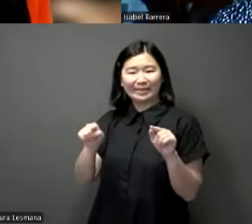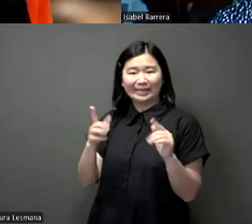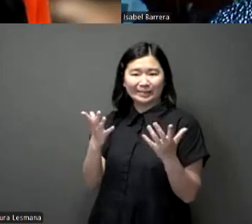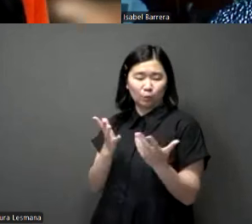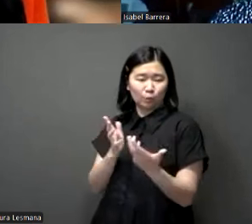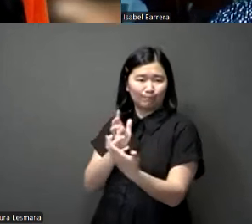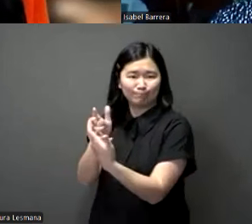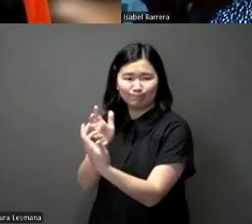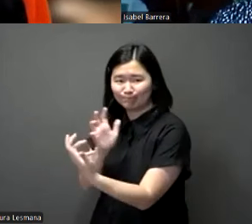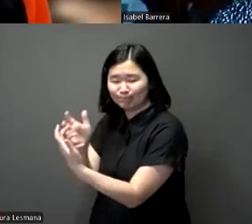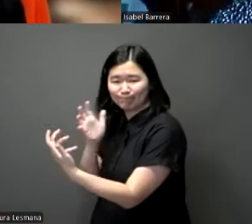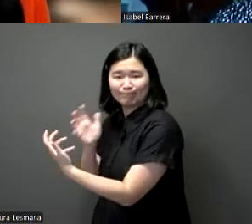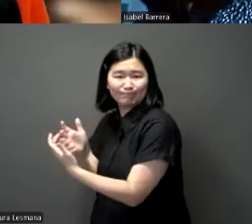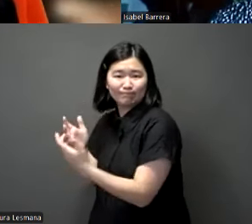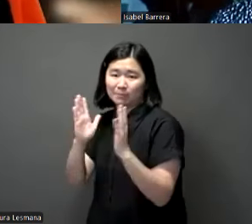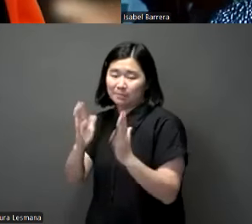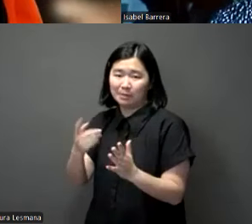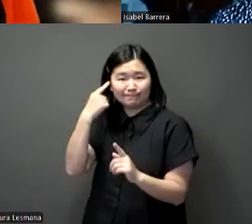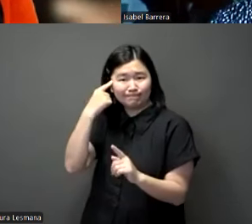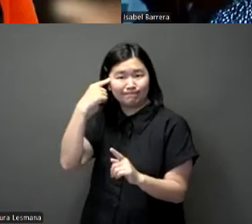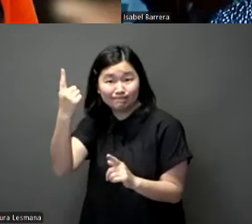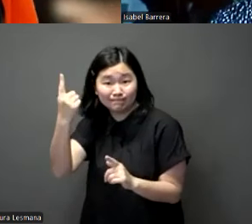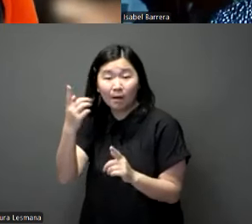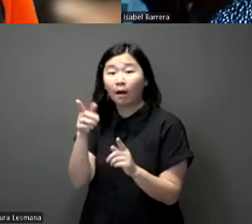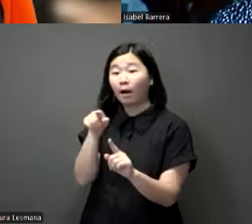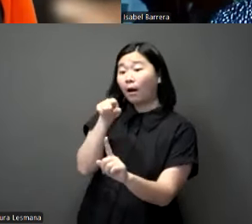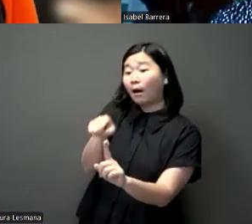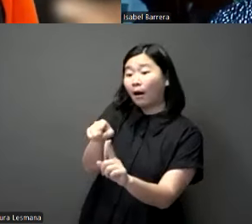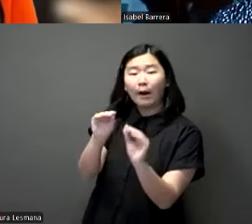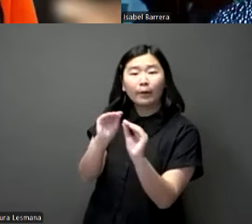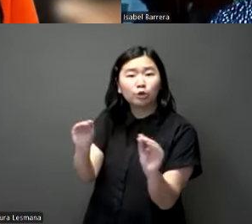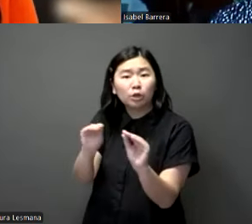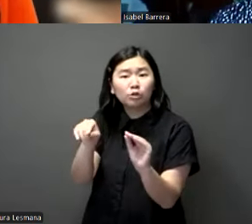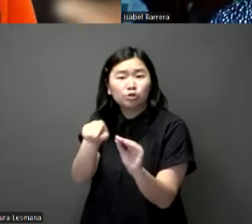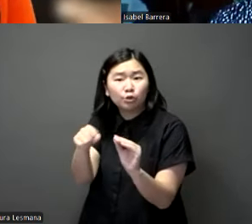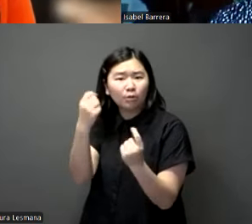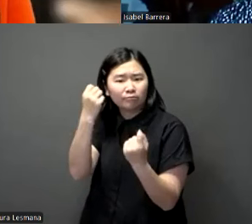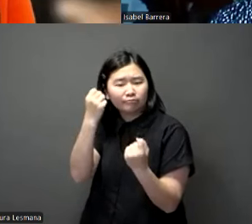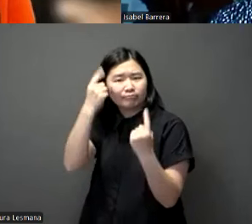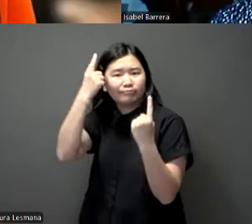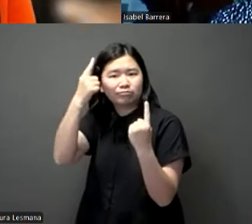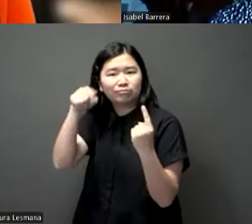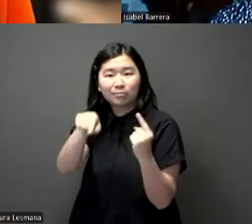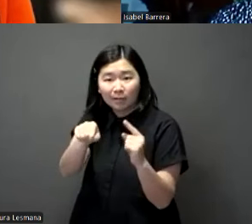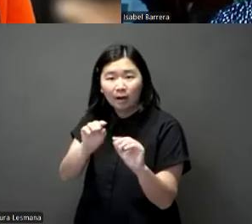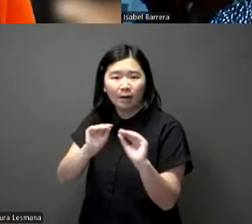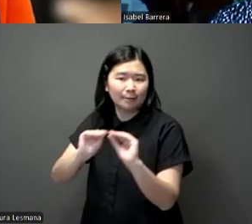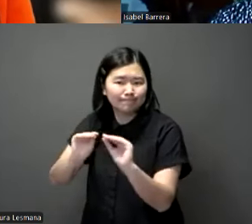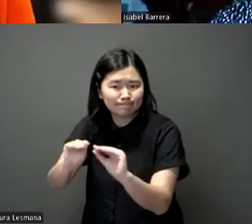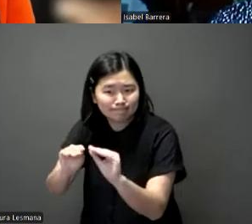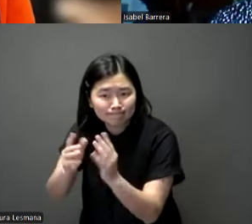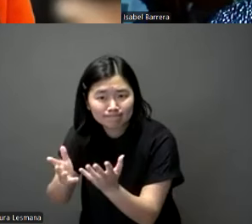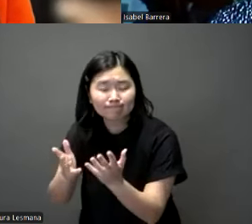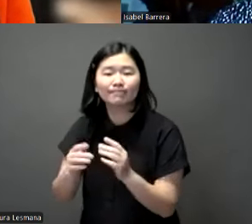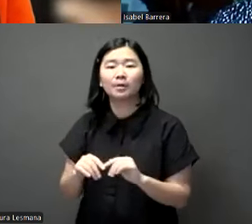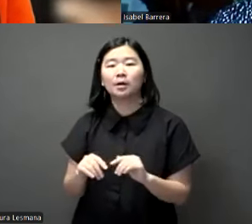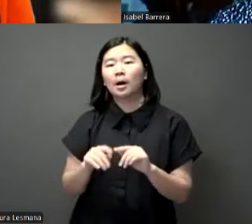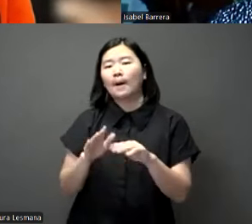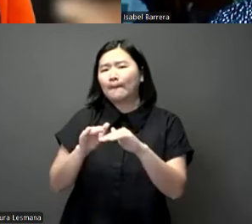diseases. And in screening, we have different interventions along that line. We have access to